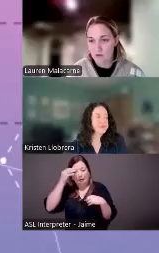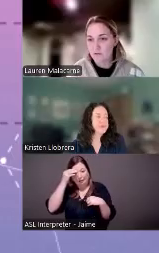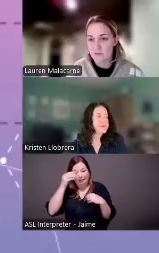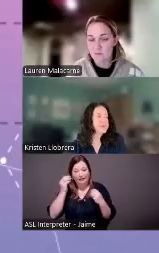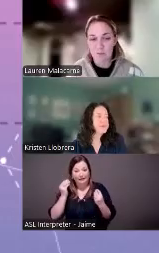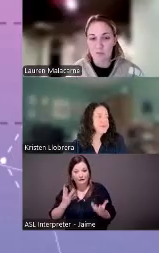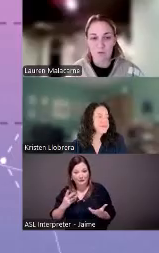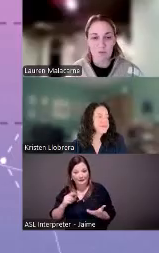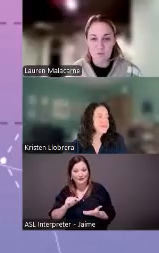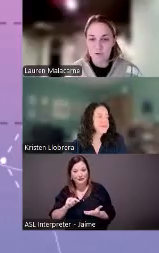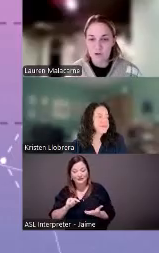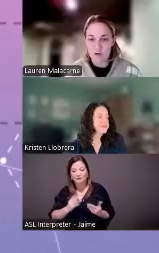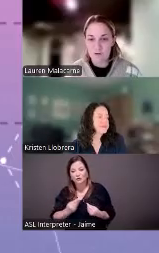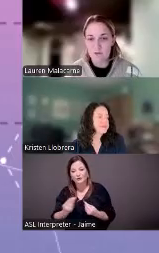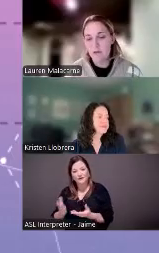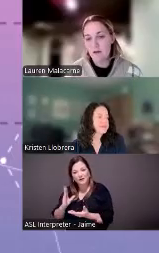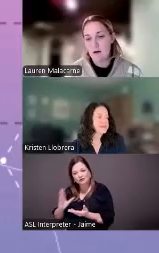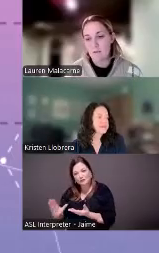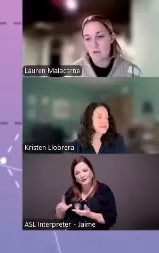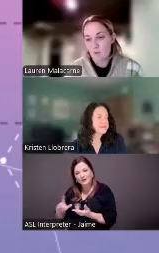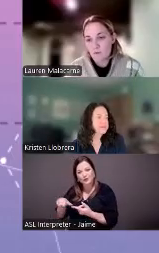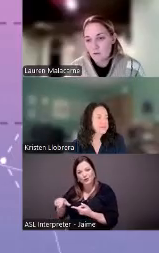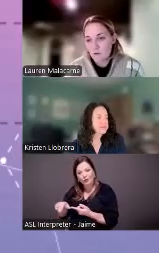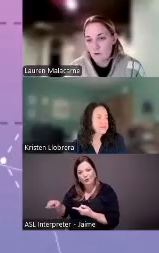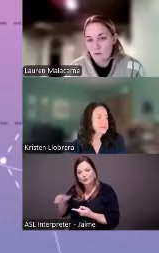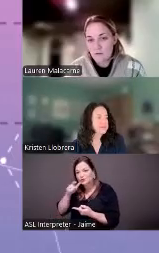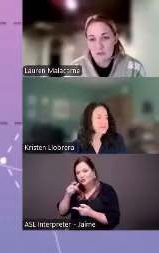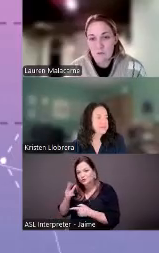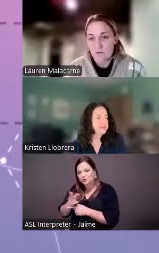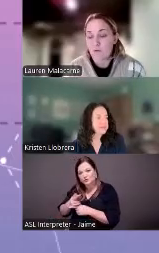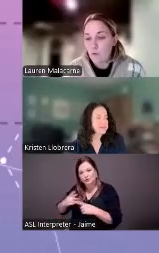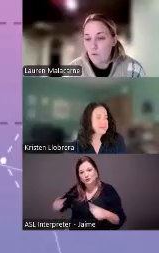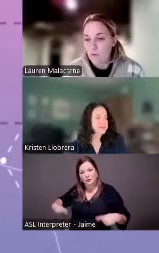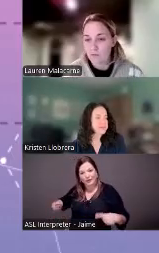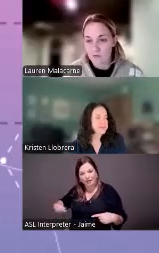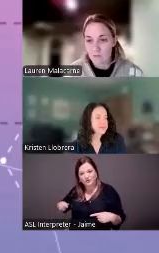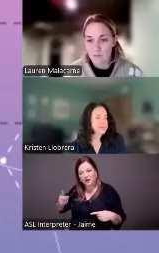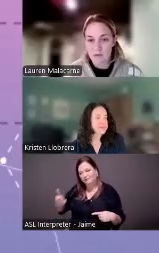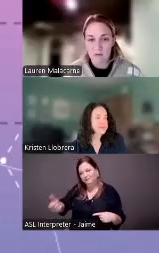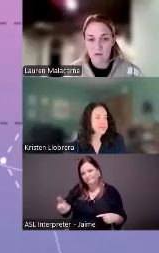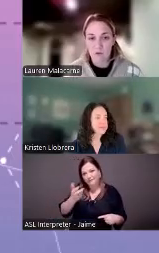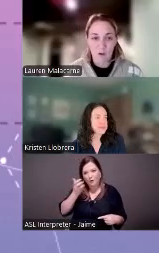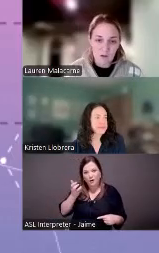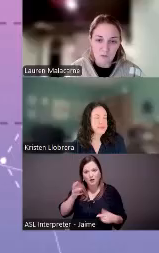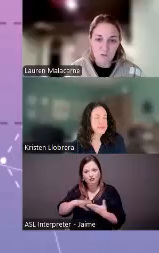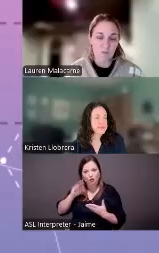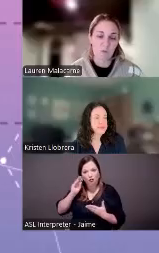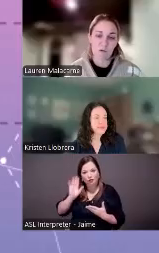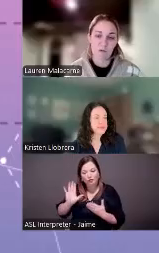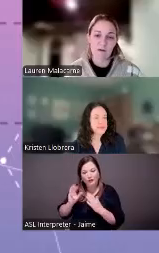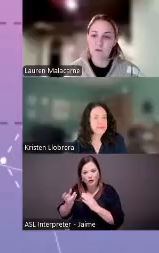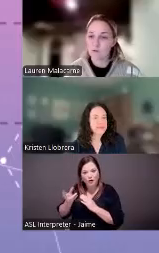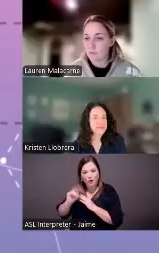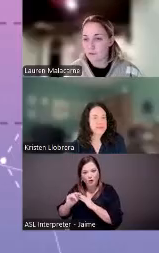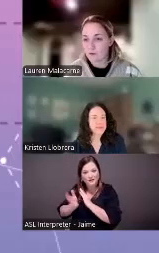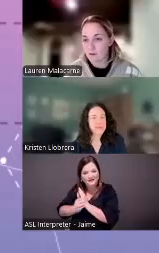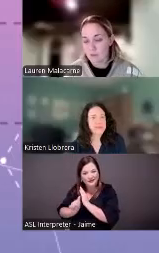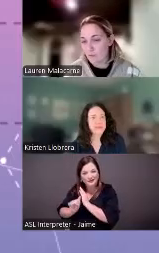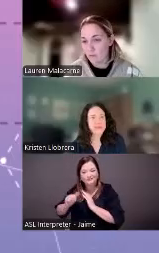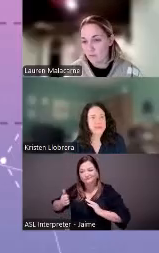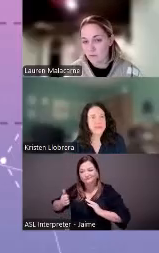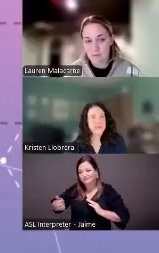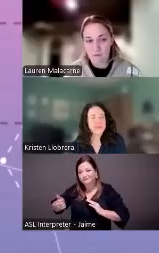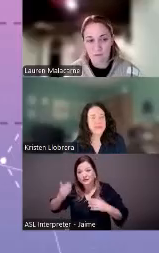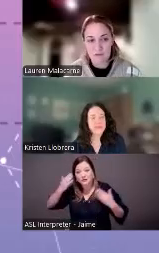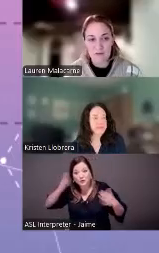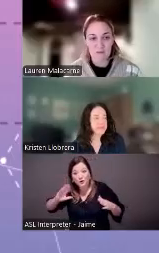provided directly to people who use wheelchairs and want to learn skills on their own if maybe they don't know how to do them or they haven't learned them in therapy